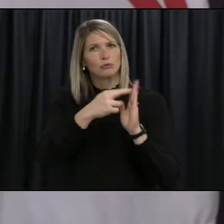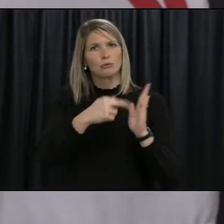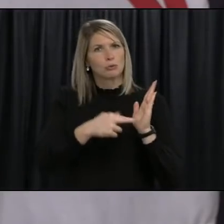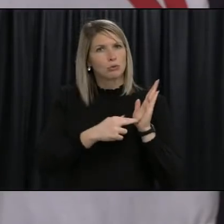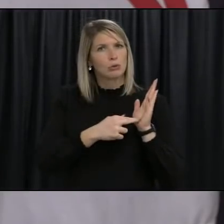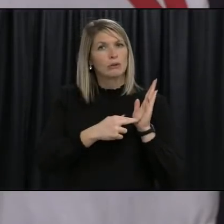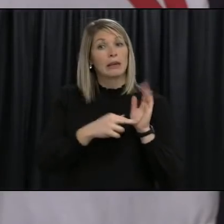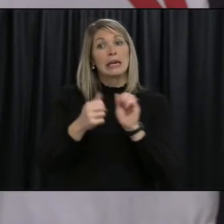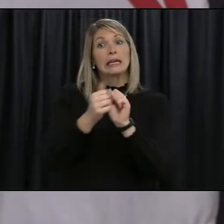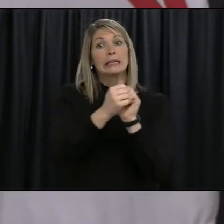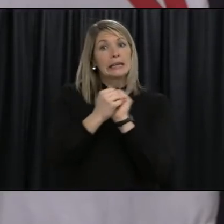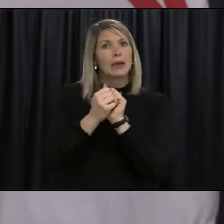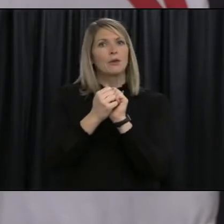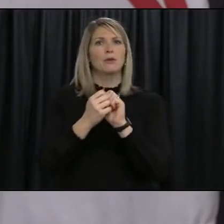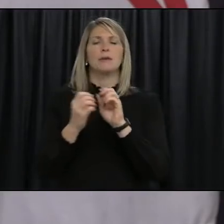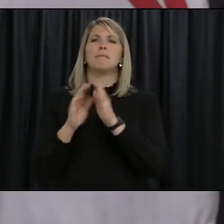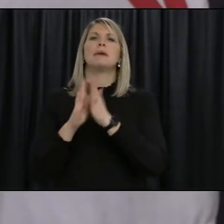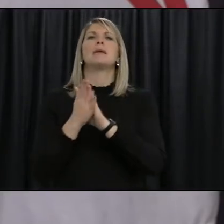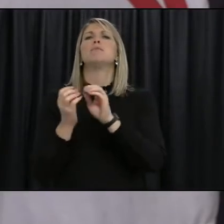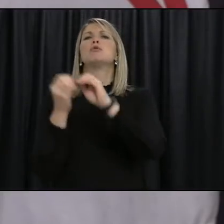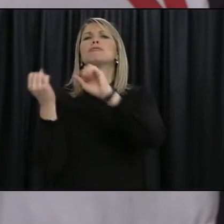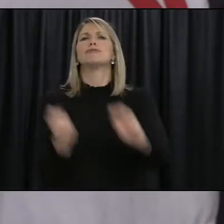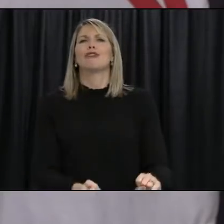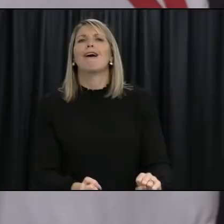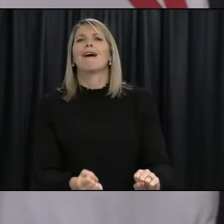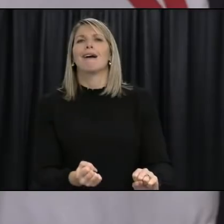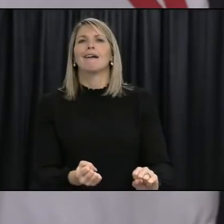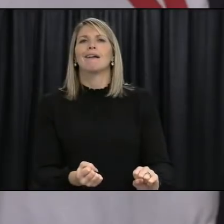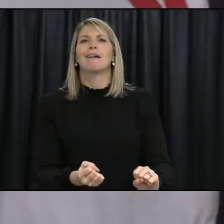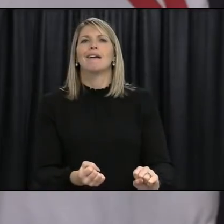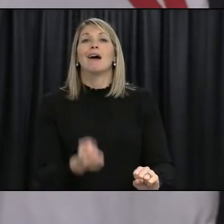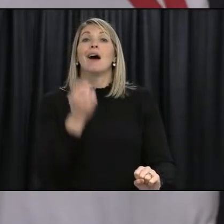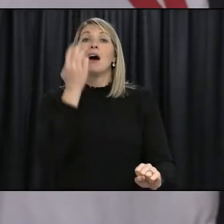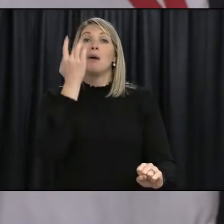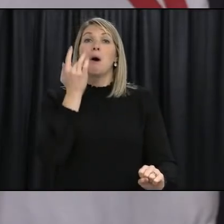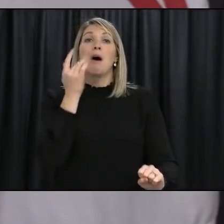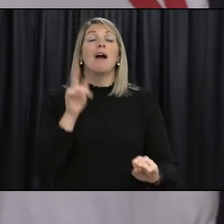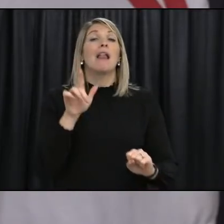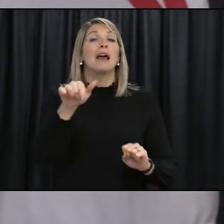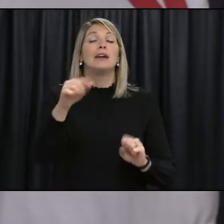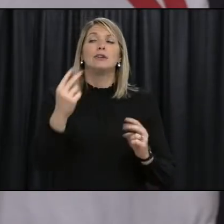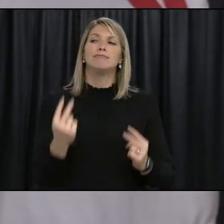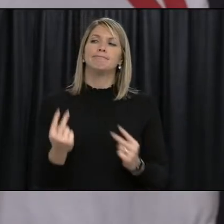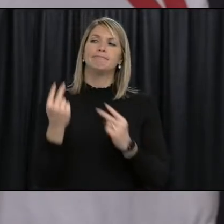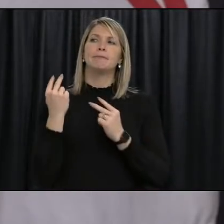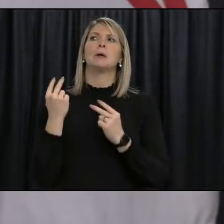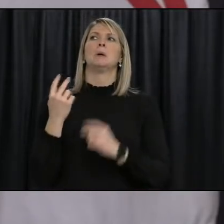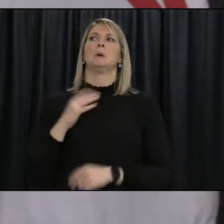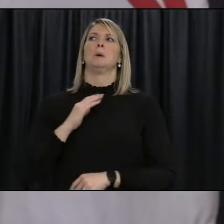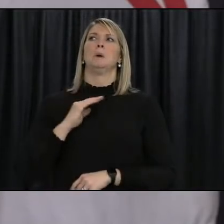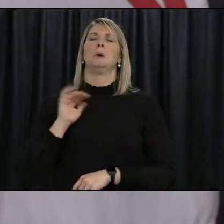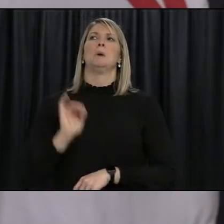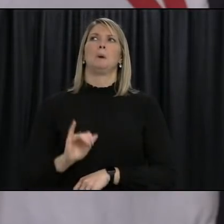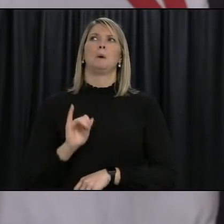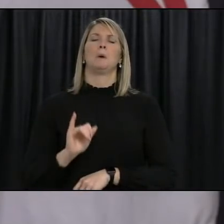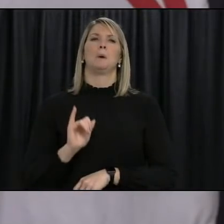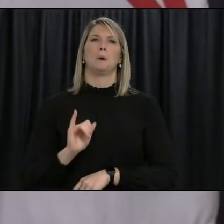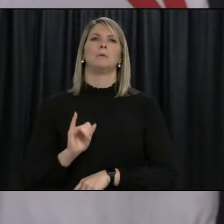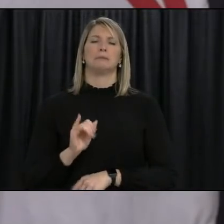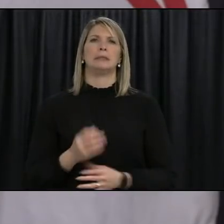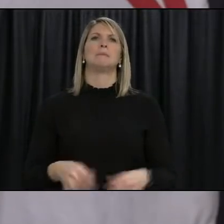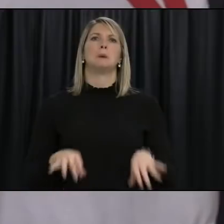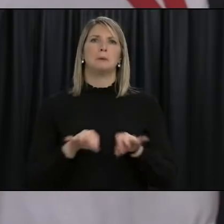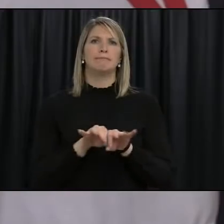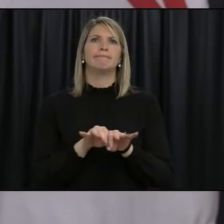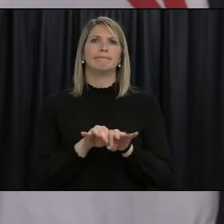virus. I hope you can look at whatever disappointments you may feel and recognize the value of these public health measures. Recognize the